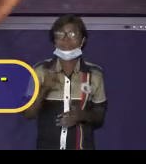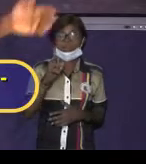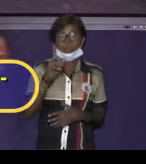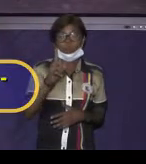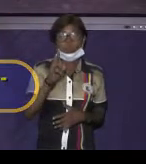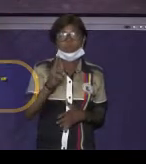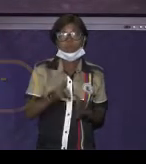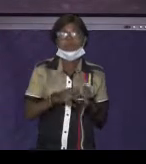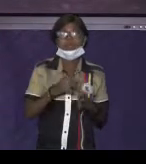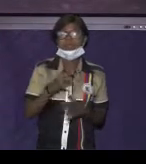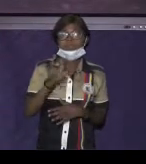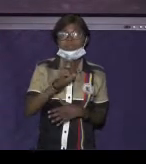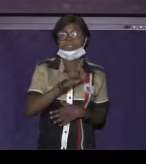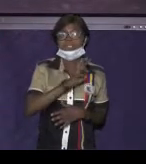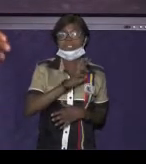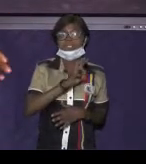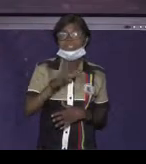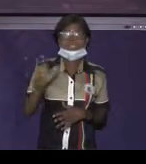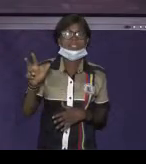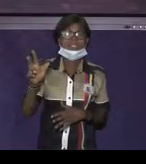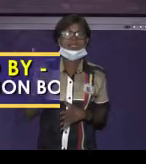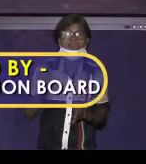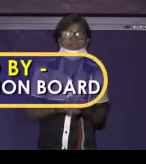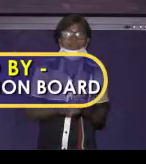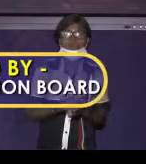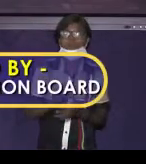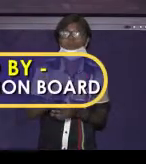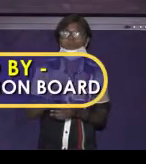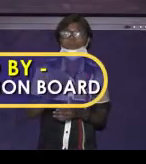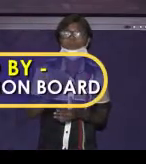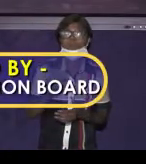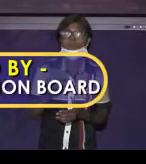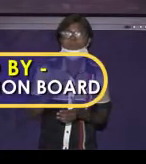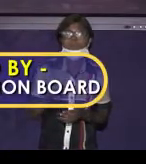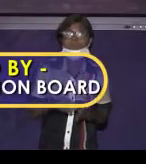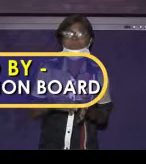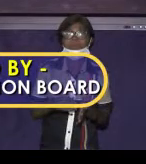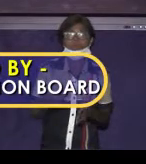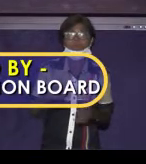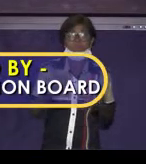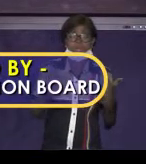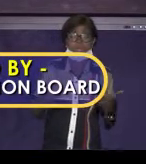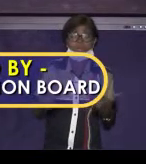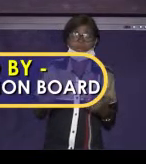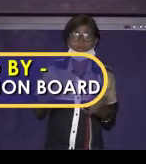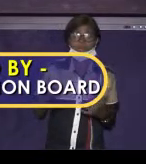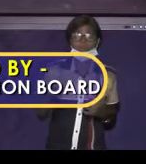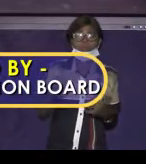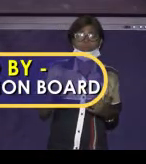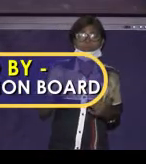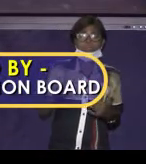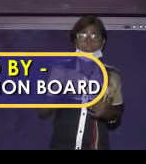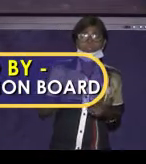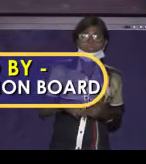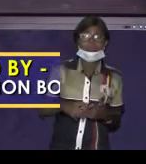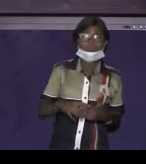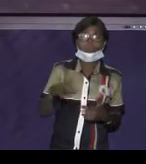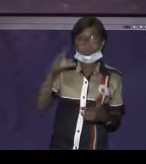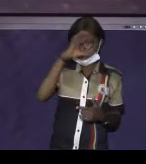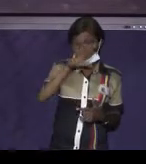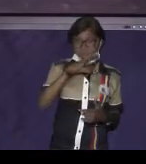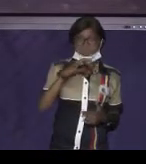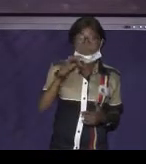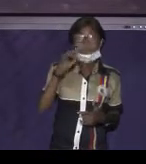as 3,600 seconds, as we have established at the beginning of the lesson. So we now need to find for 1 second, because we're